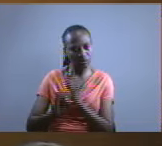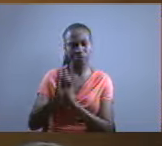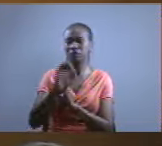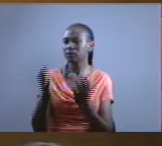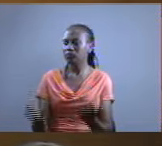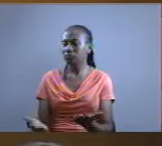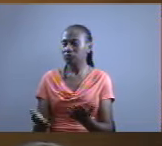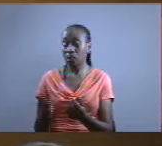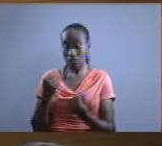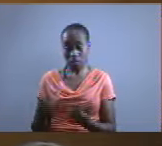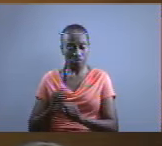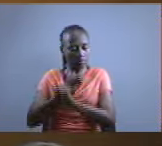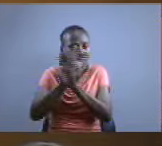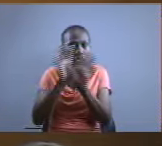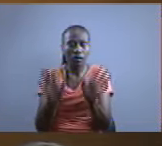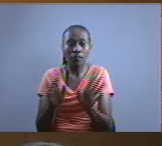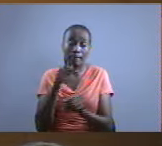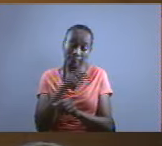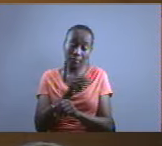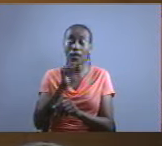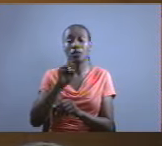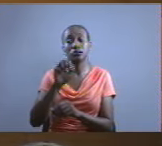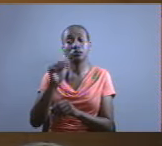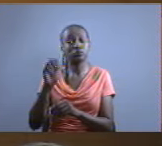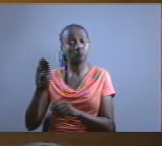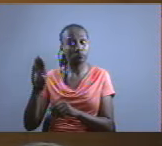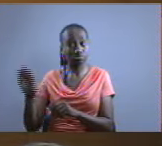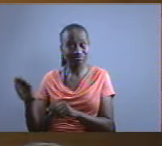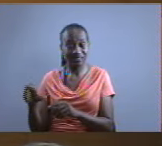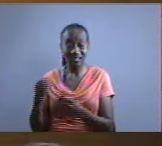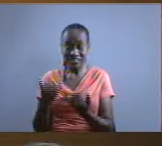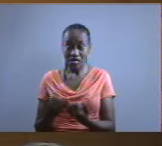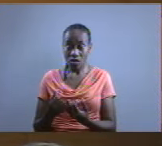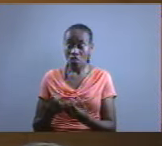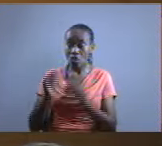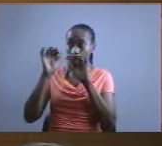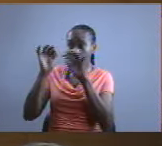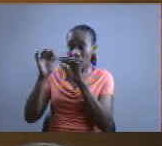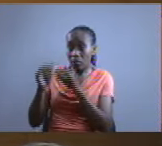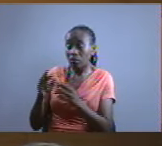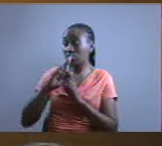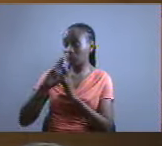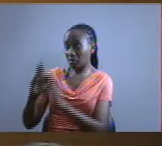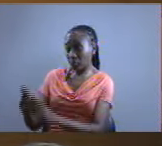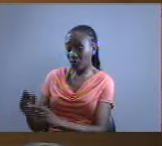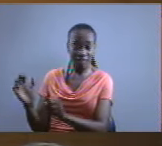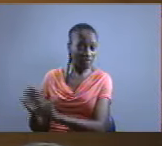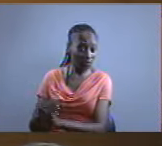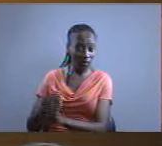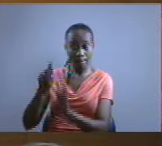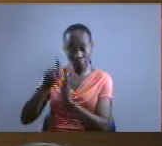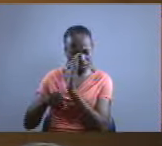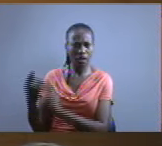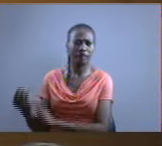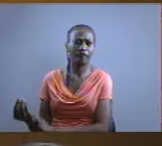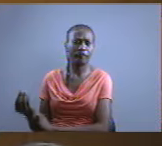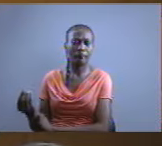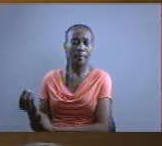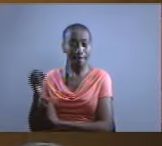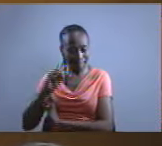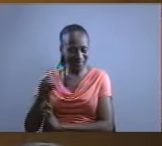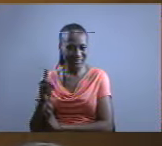has become clear that the SABC is not only sacrificing its public accountability and editorial policy, but it is moving